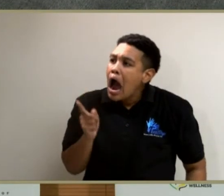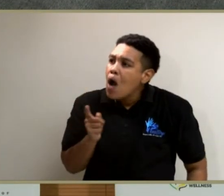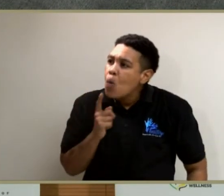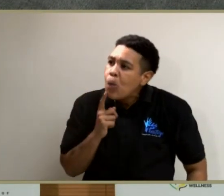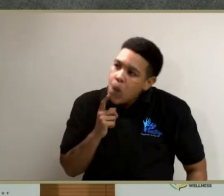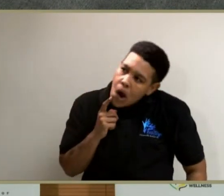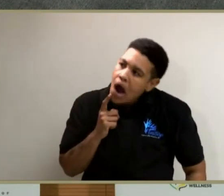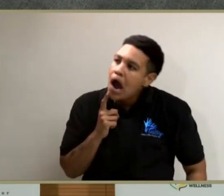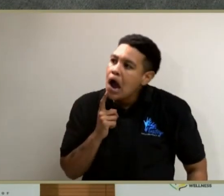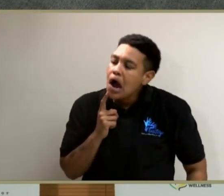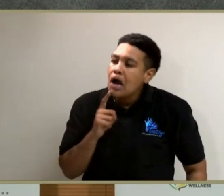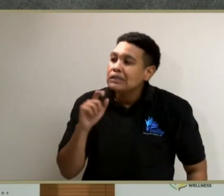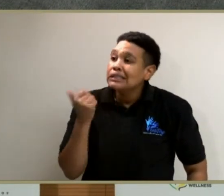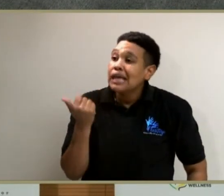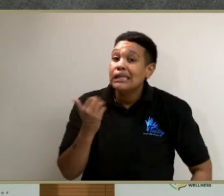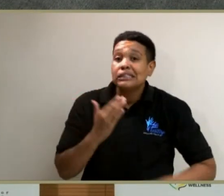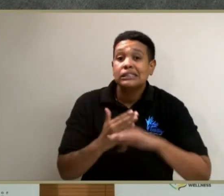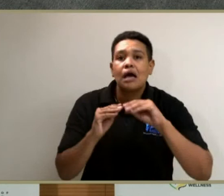reproductive rate